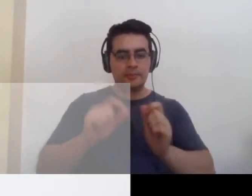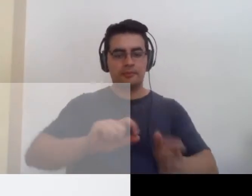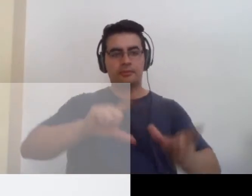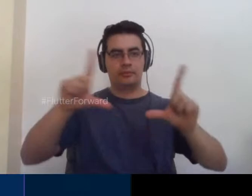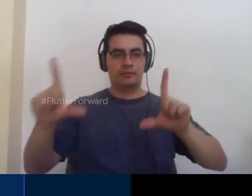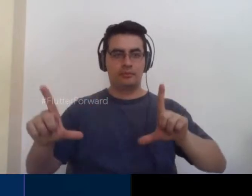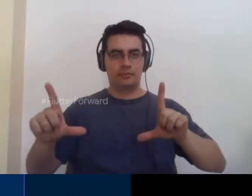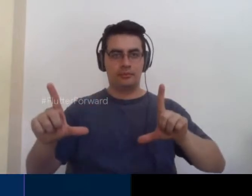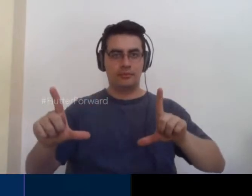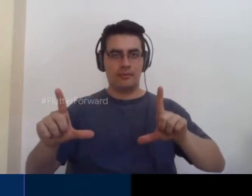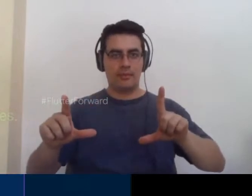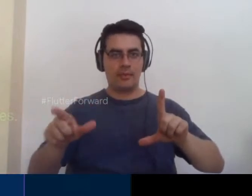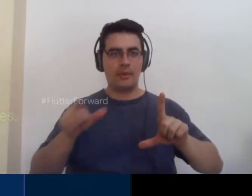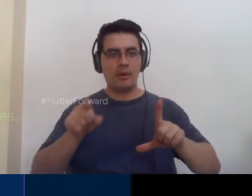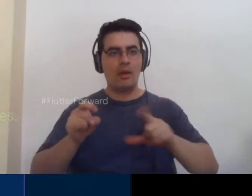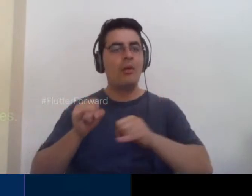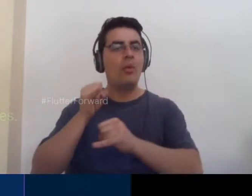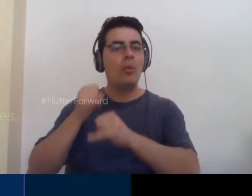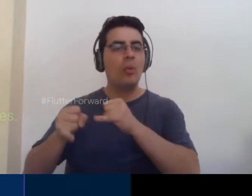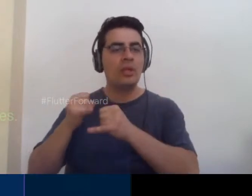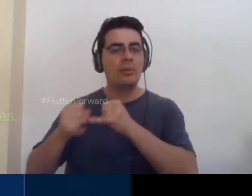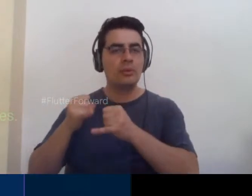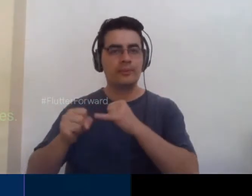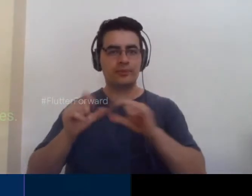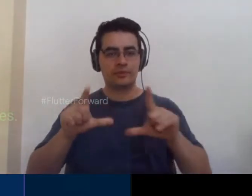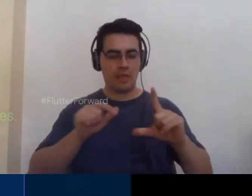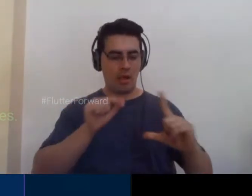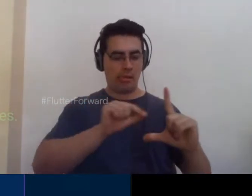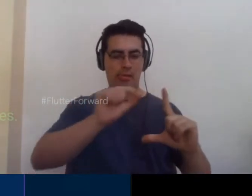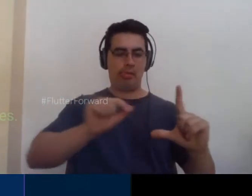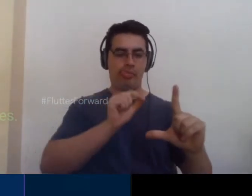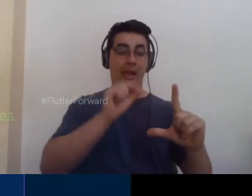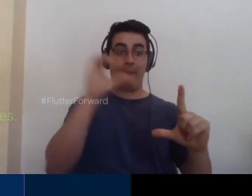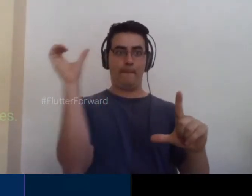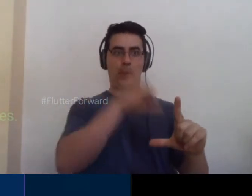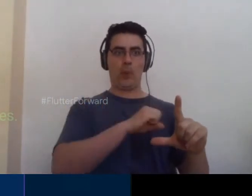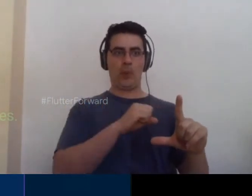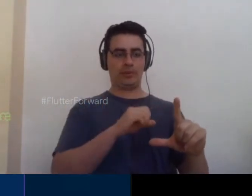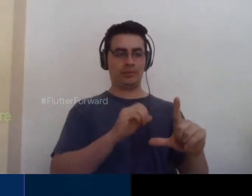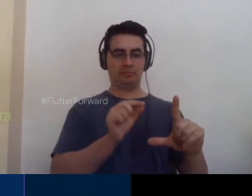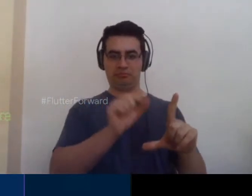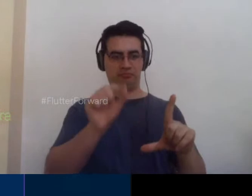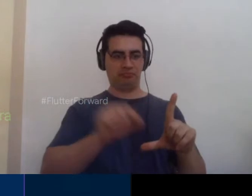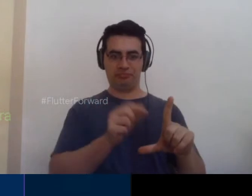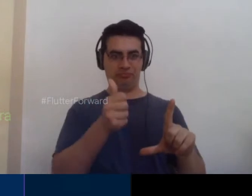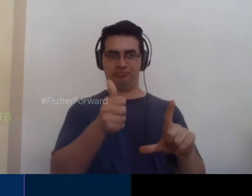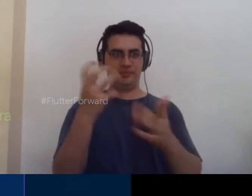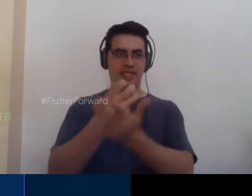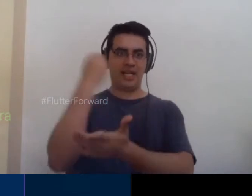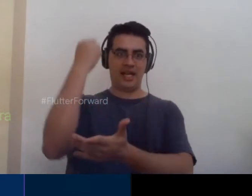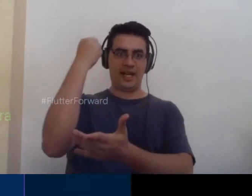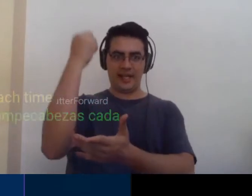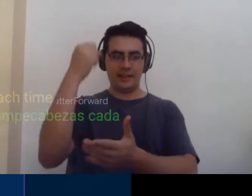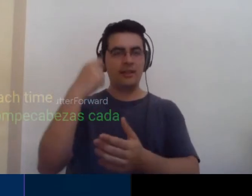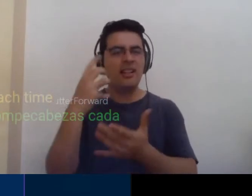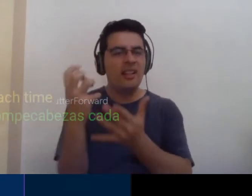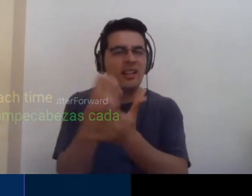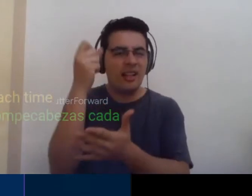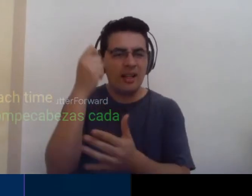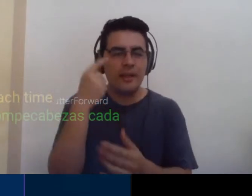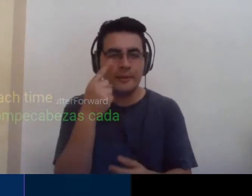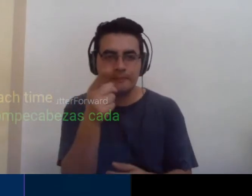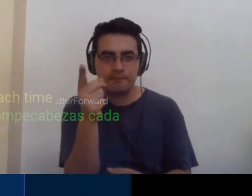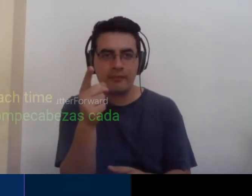puzzle. First, we have a congratulations text box. And then we have a line chart showing the user how